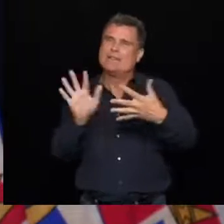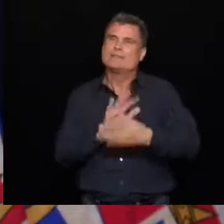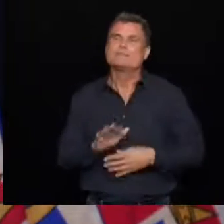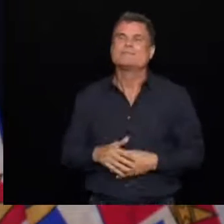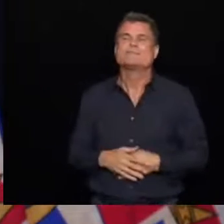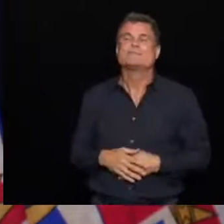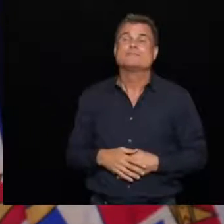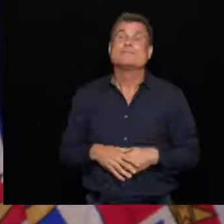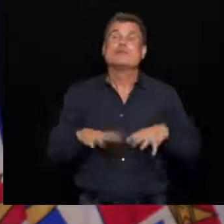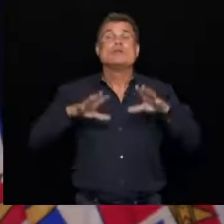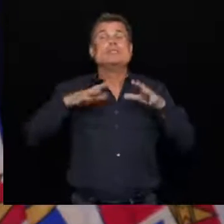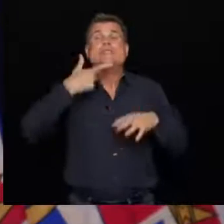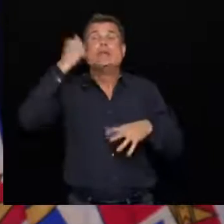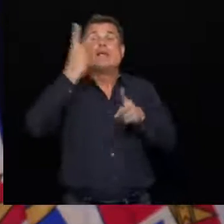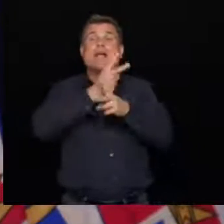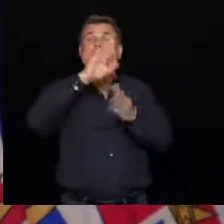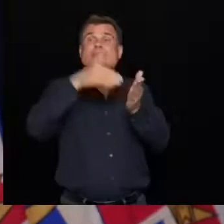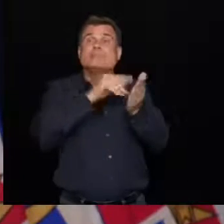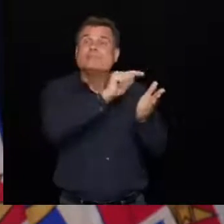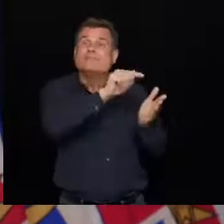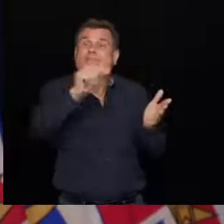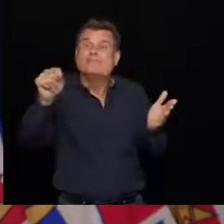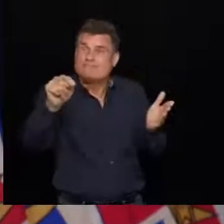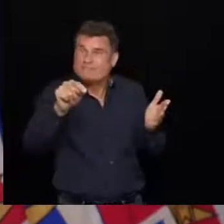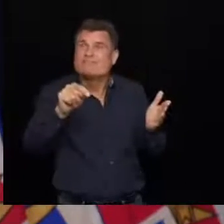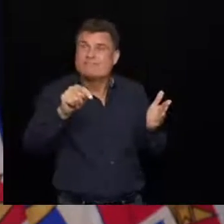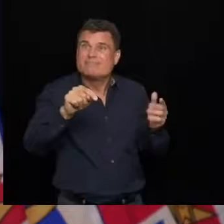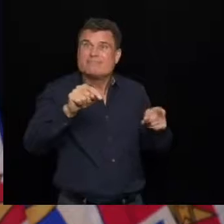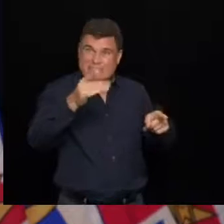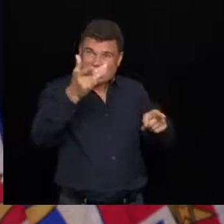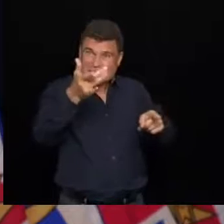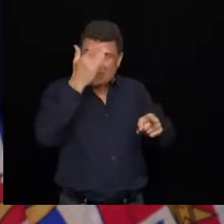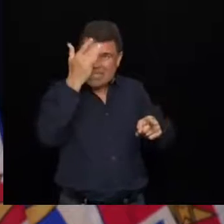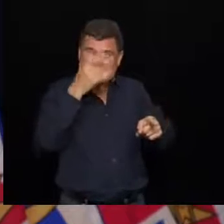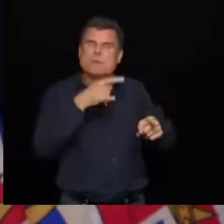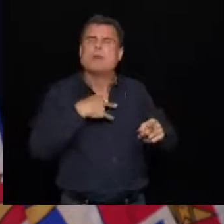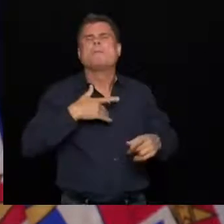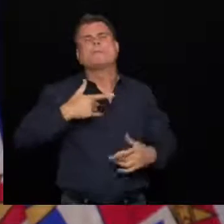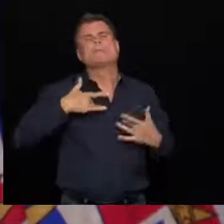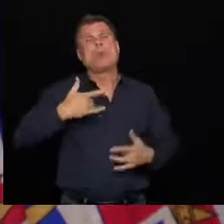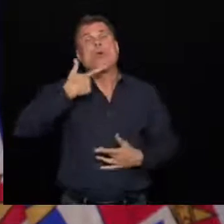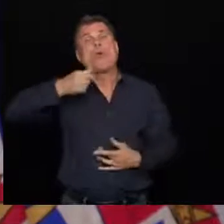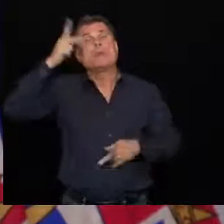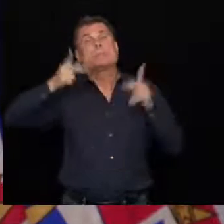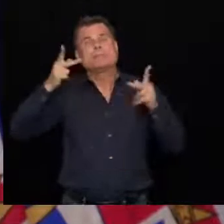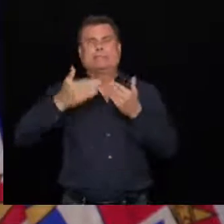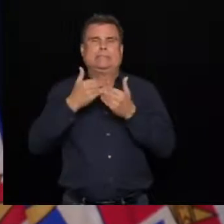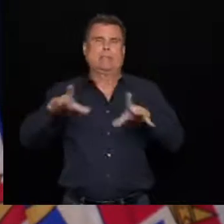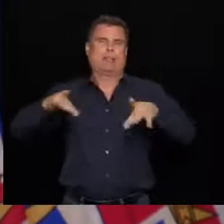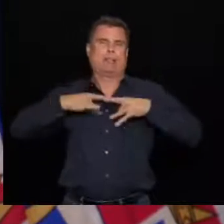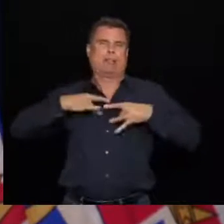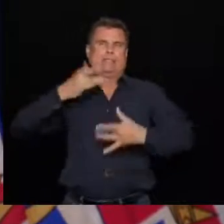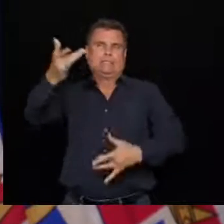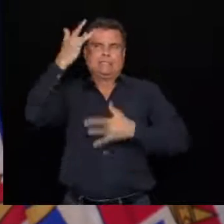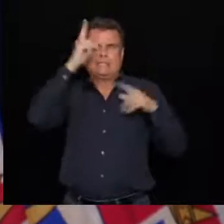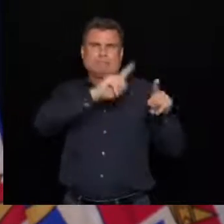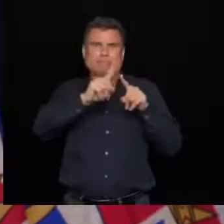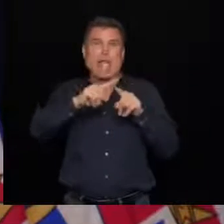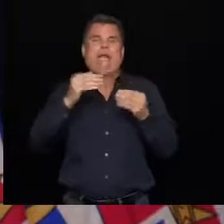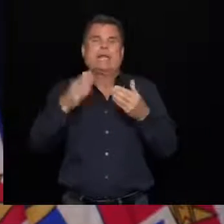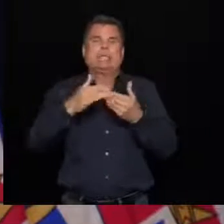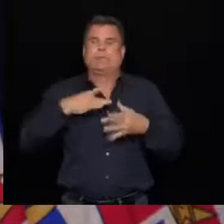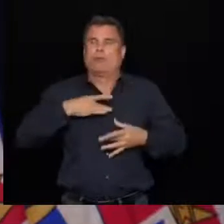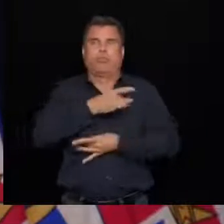elderly people can get it very quickly, that we may have transmission that we haven't recognized. So we generally will test everybody at